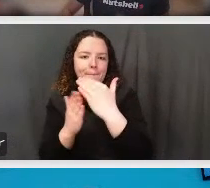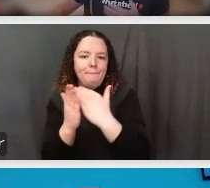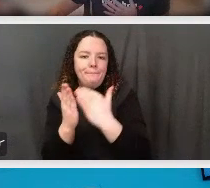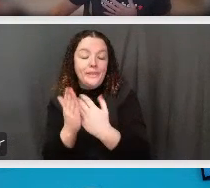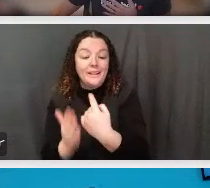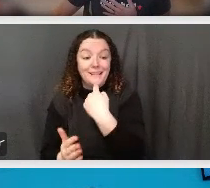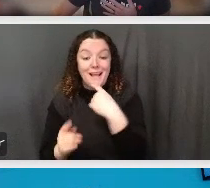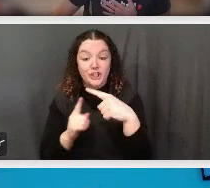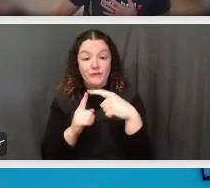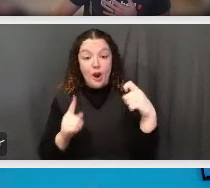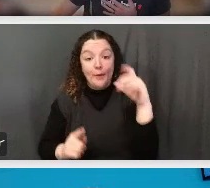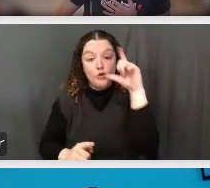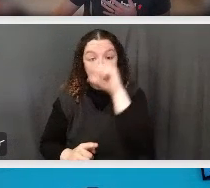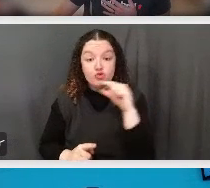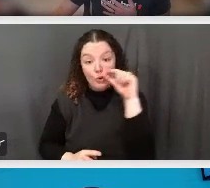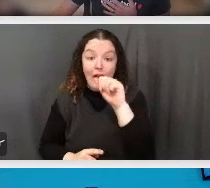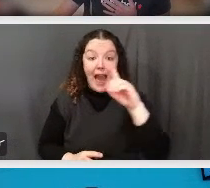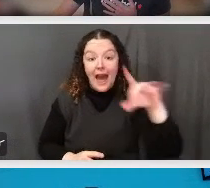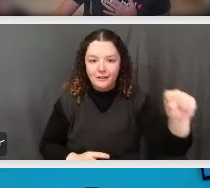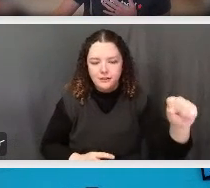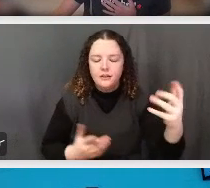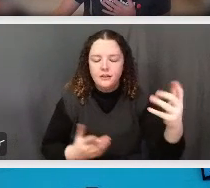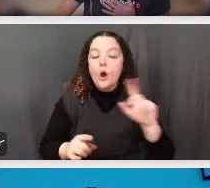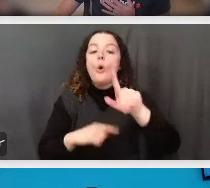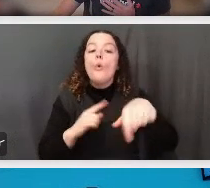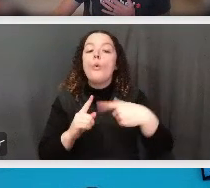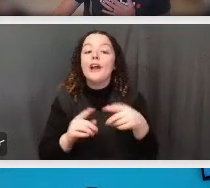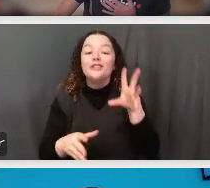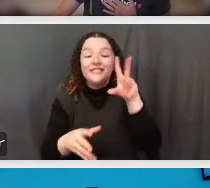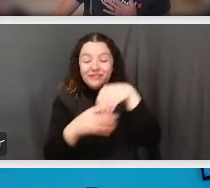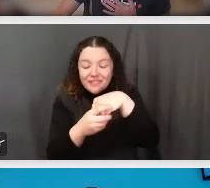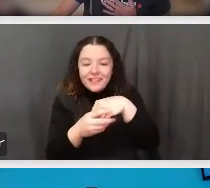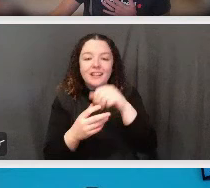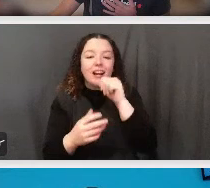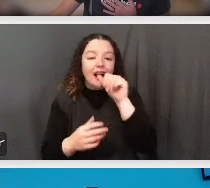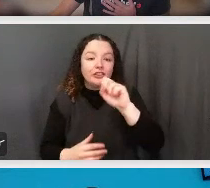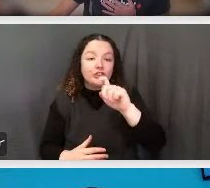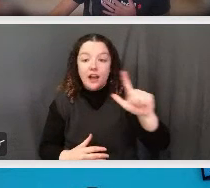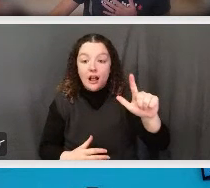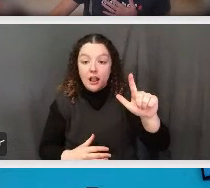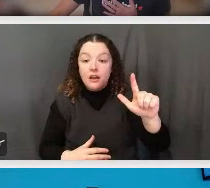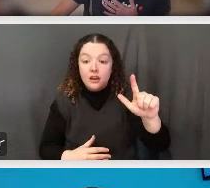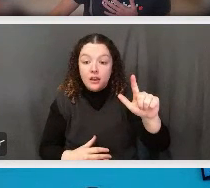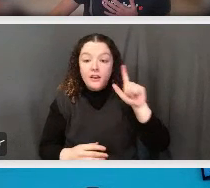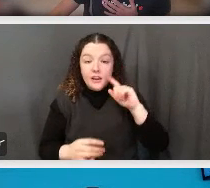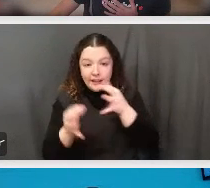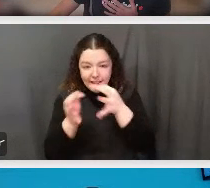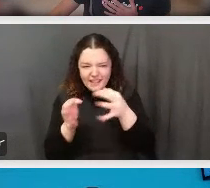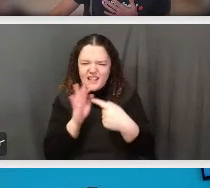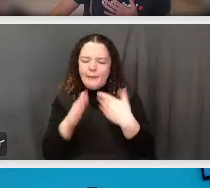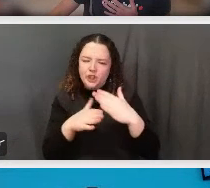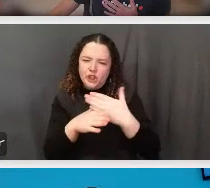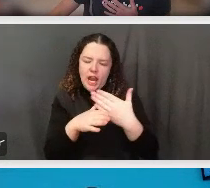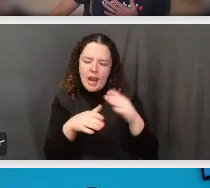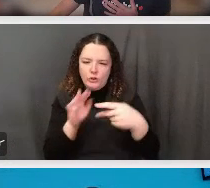Google Ads. When you're in Nutshell campaigns and you are in the details section, I'll share my screen again